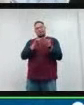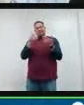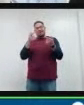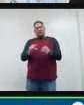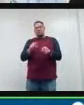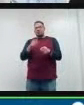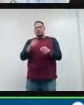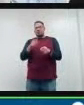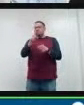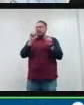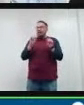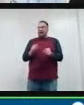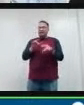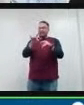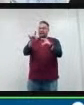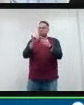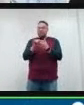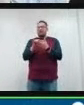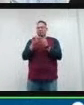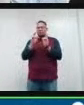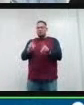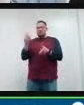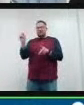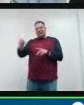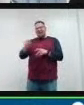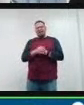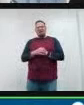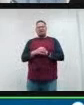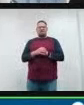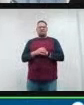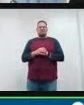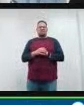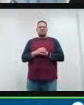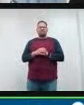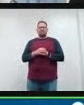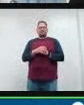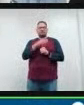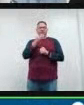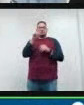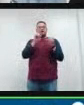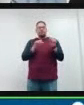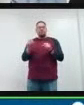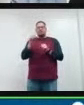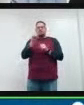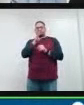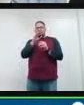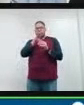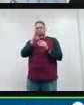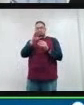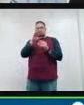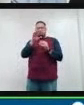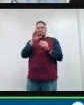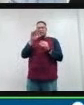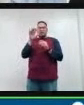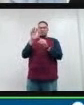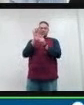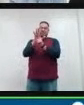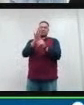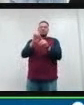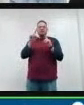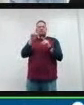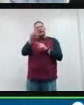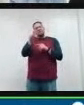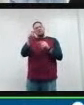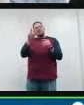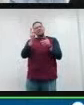welcome to engage that person. Yeah, and you're able to speak in public. You just need to be careful